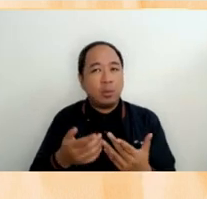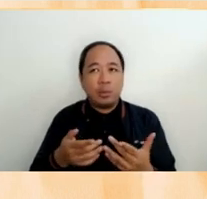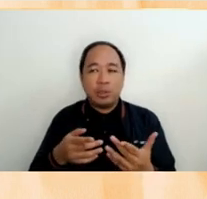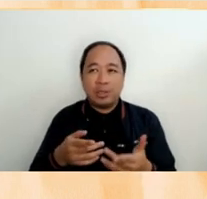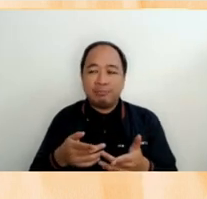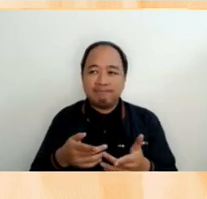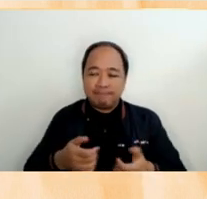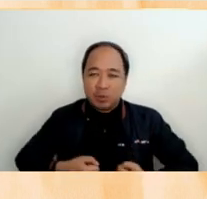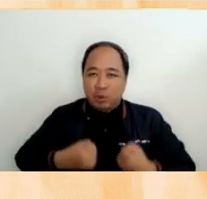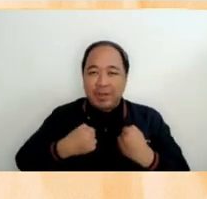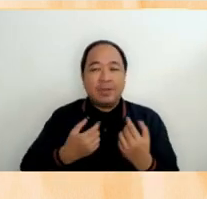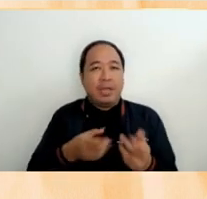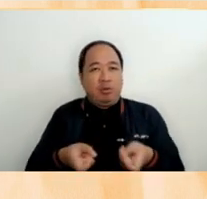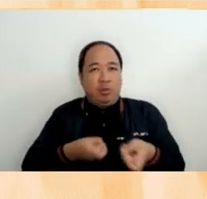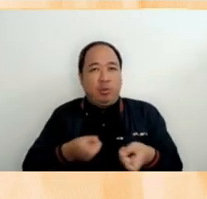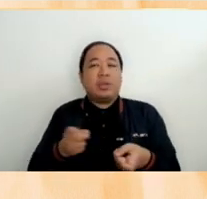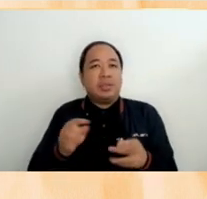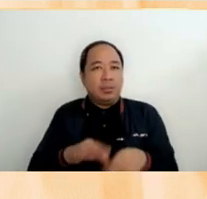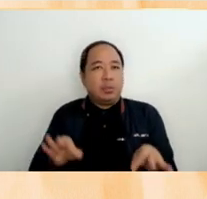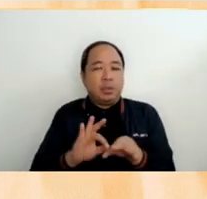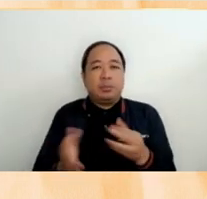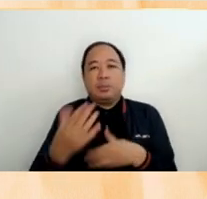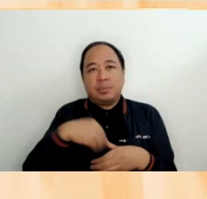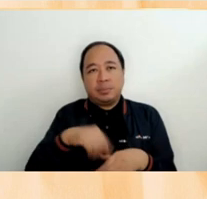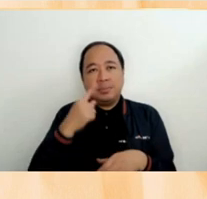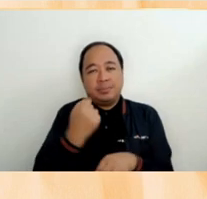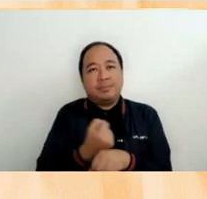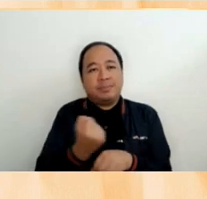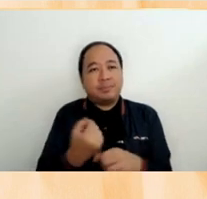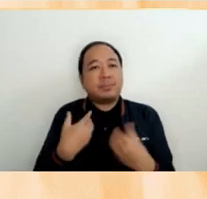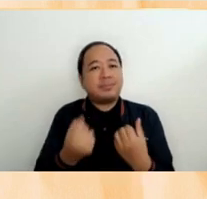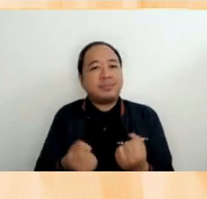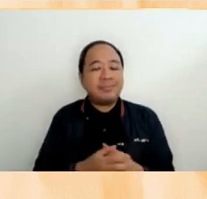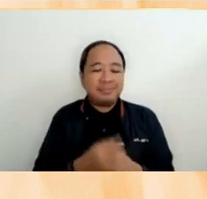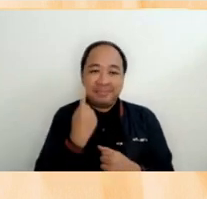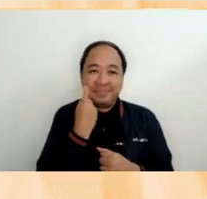components of resilience, as we have discussed earlier.